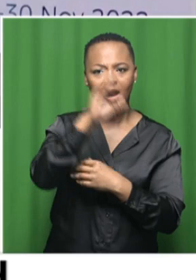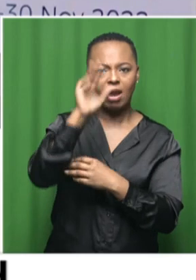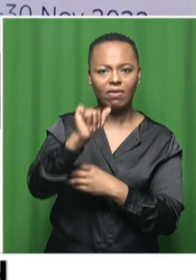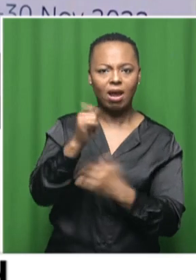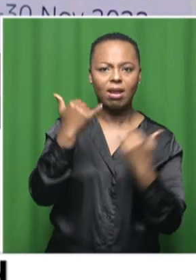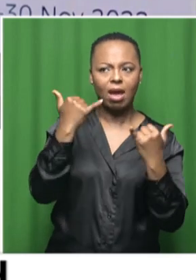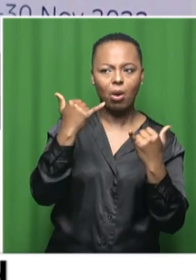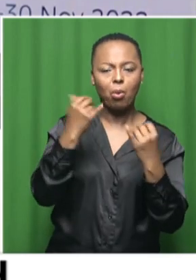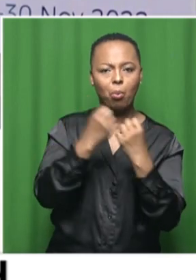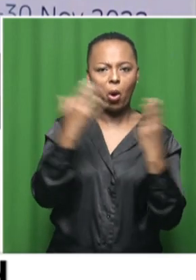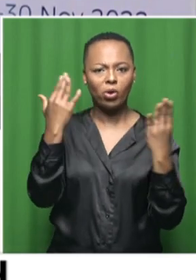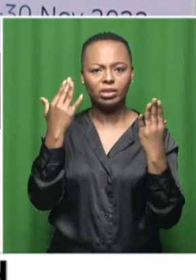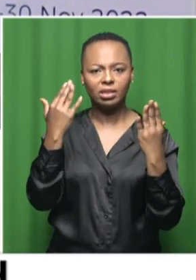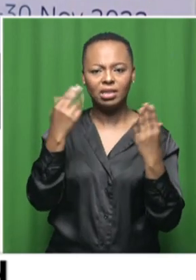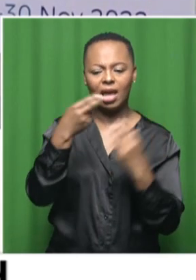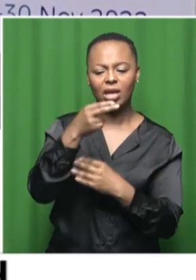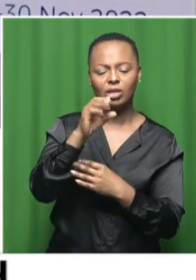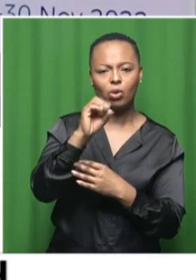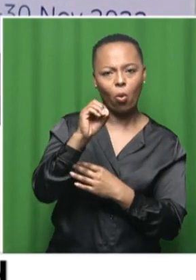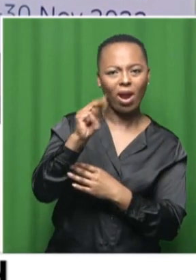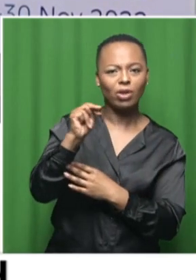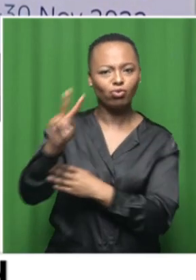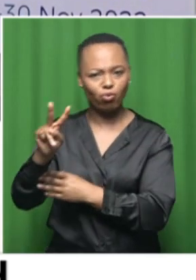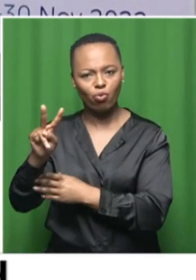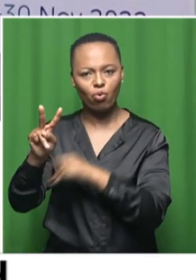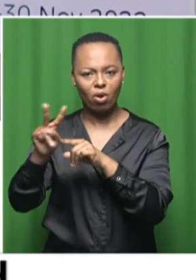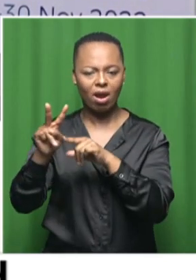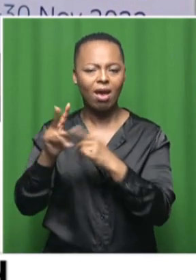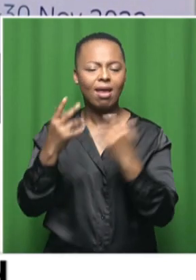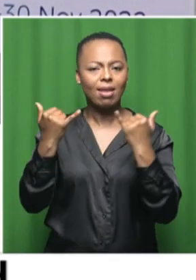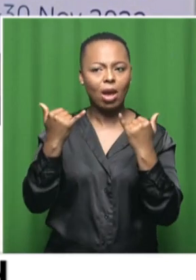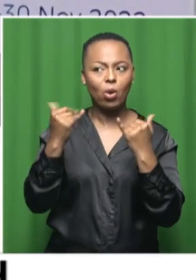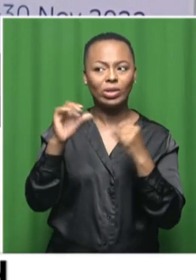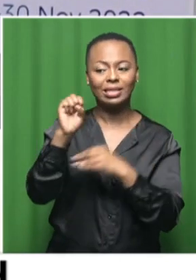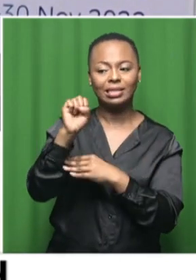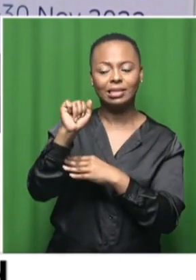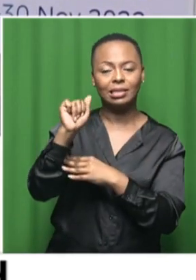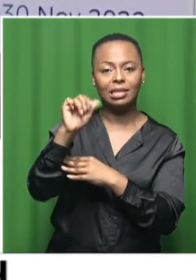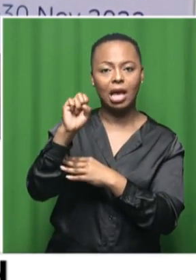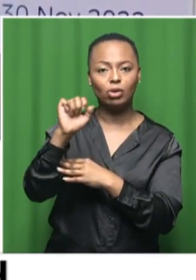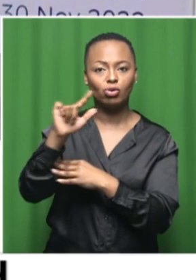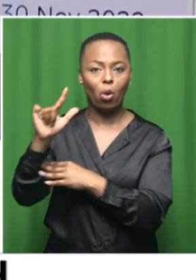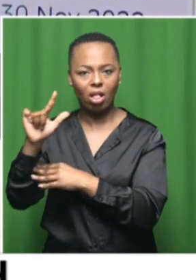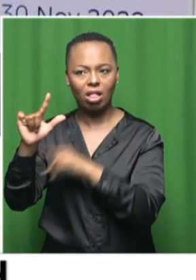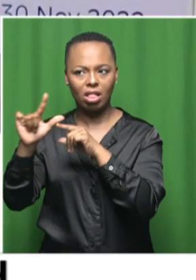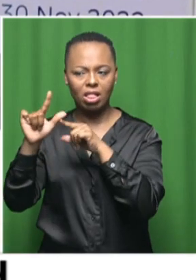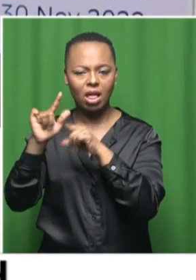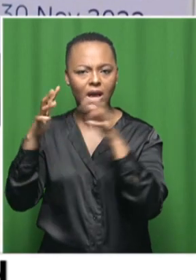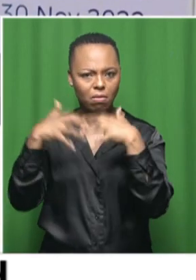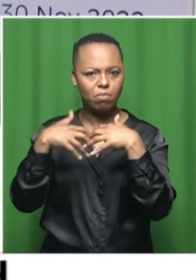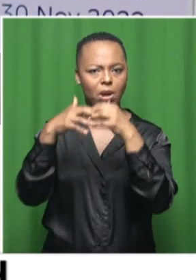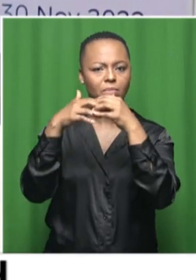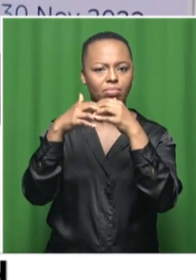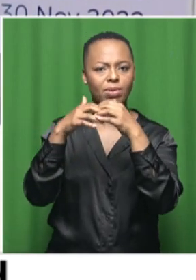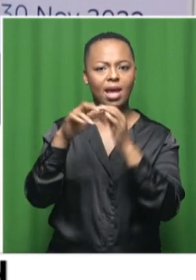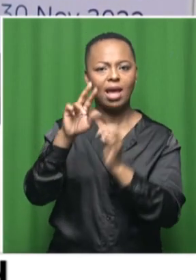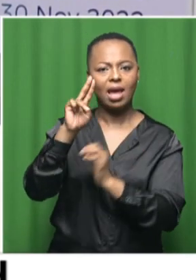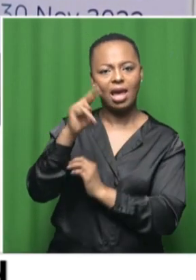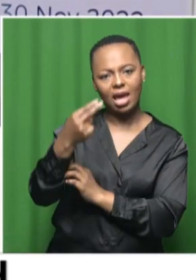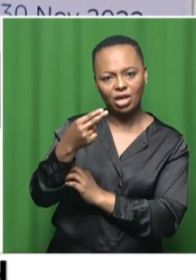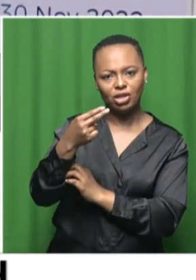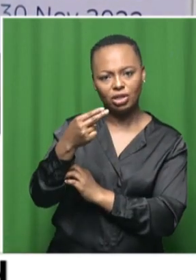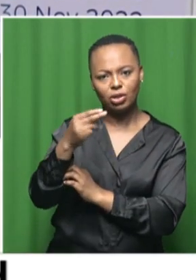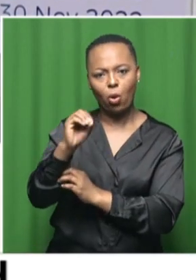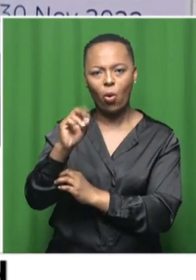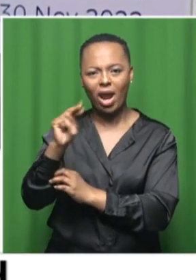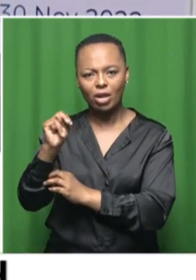that we are sitting with that technology as a country. Sasol, as I speak to you, is producing hydrogen, but that hydrogen, the